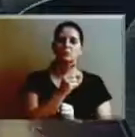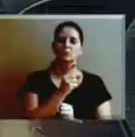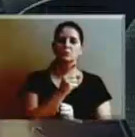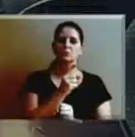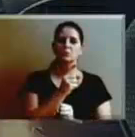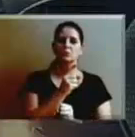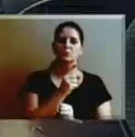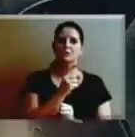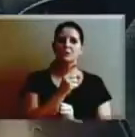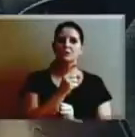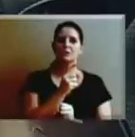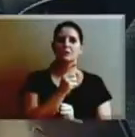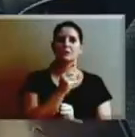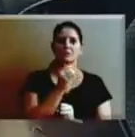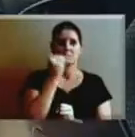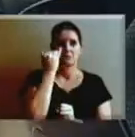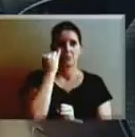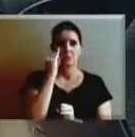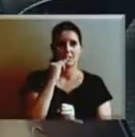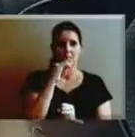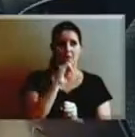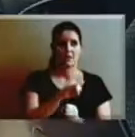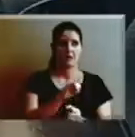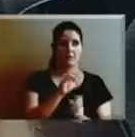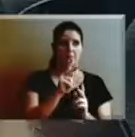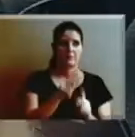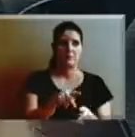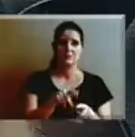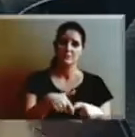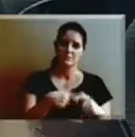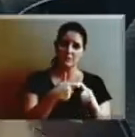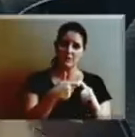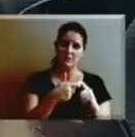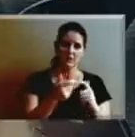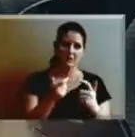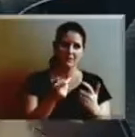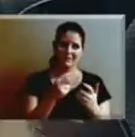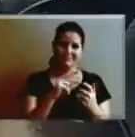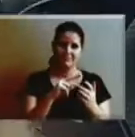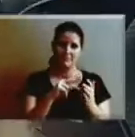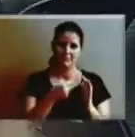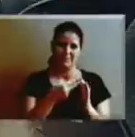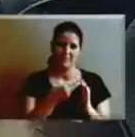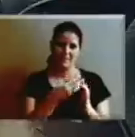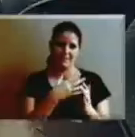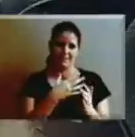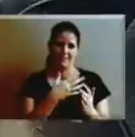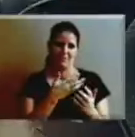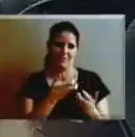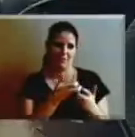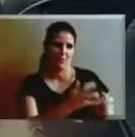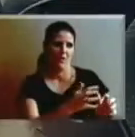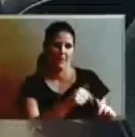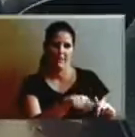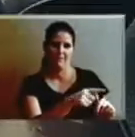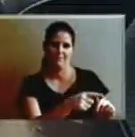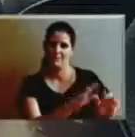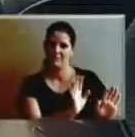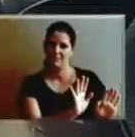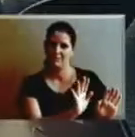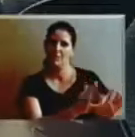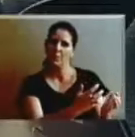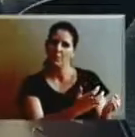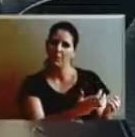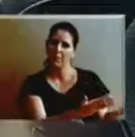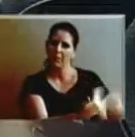because someone gets suspended, that student is still of great value to us, and we want to have a good system in place to restore them